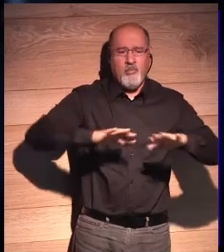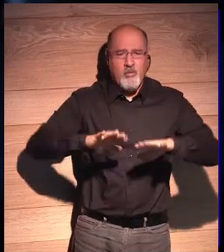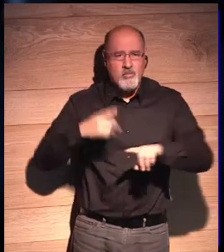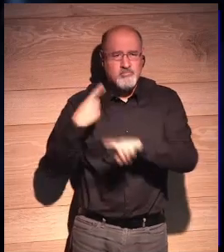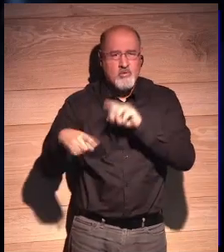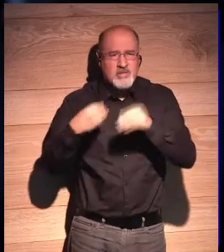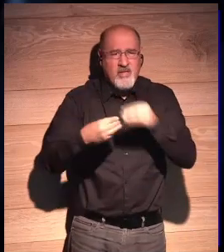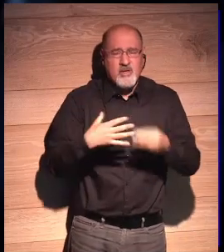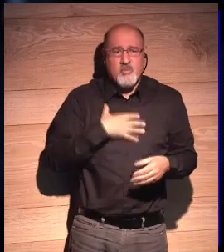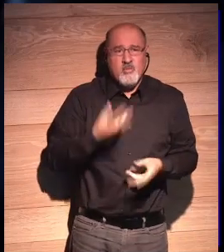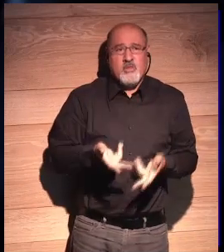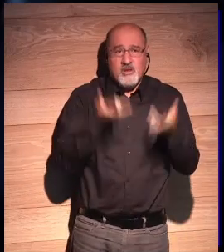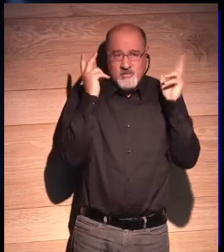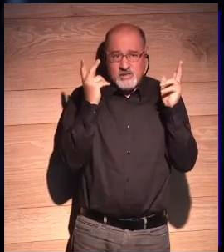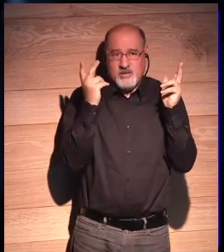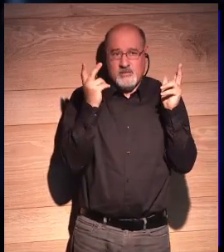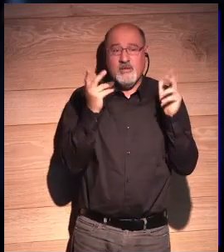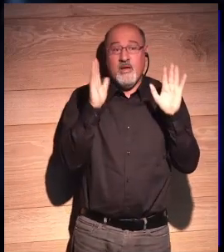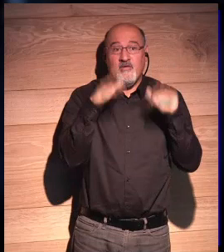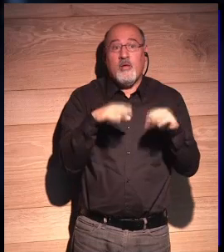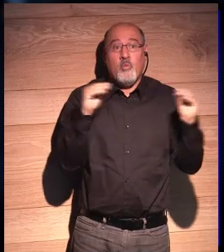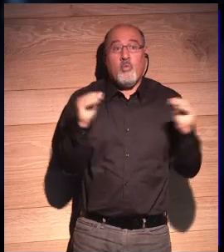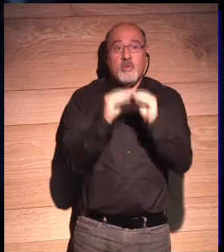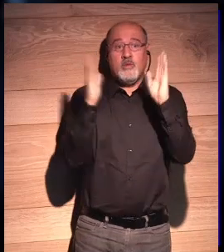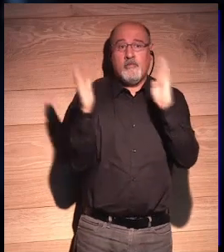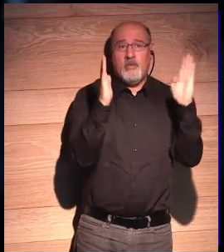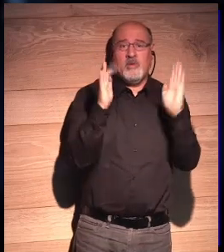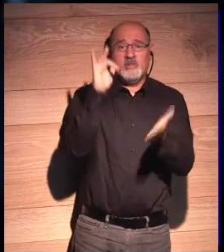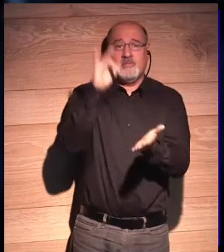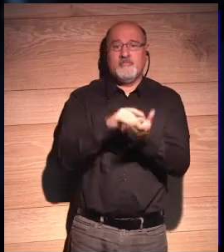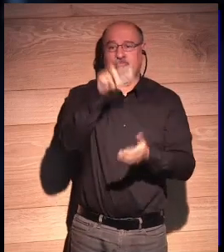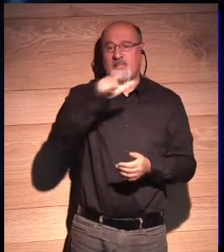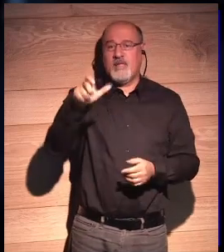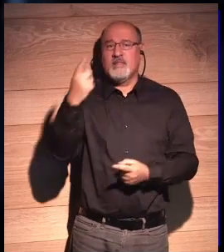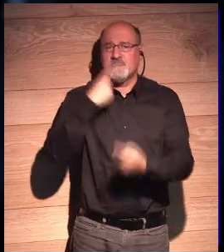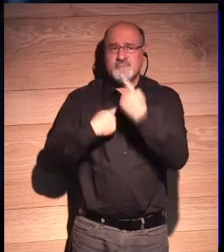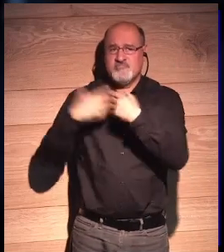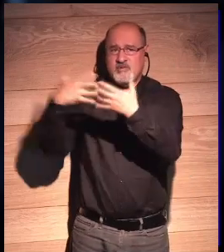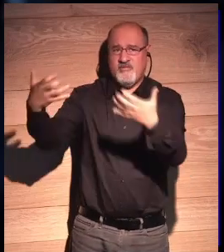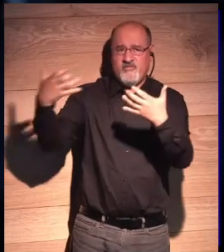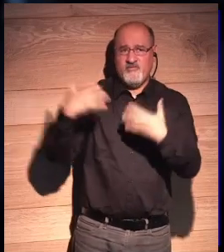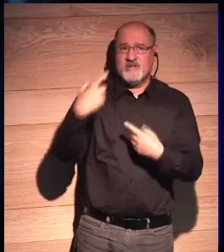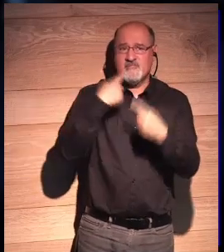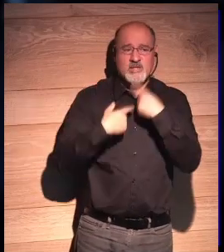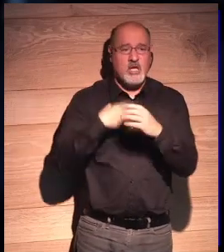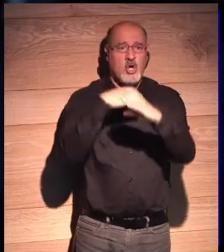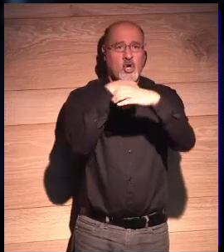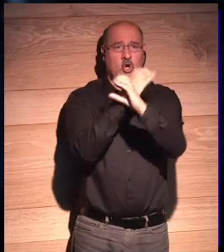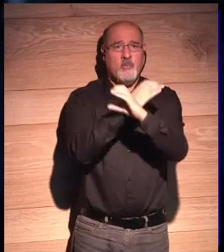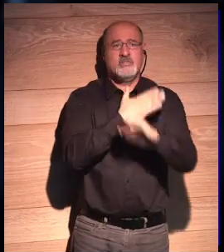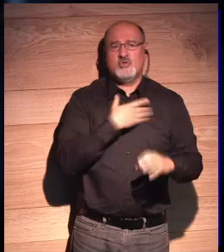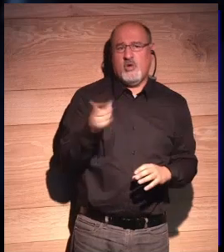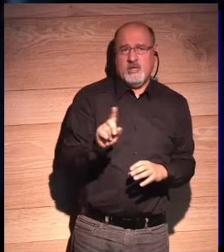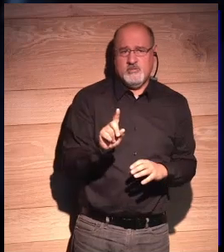just coincided with when, you know, people actively told me, like, we do not want you to do comic books. You know,